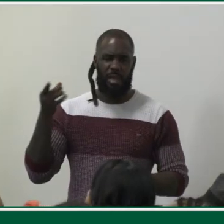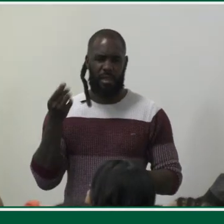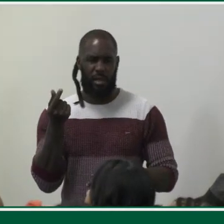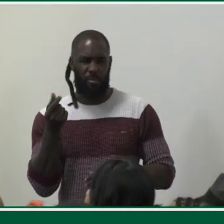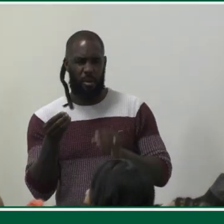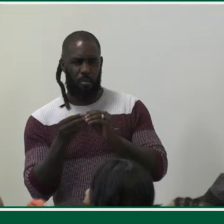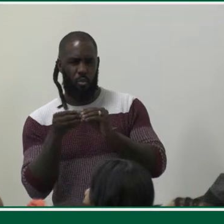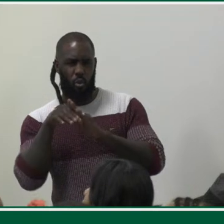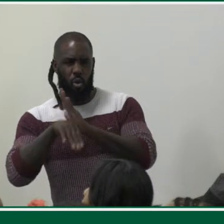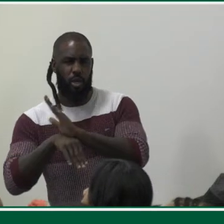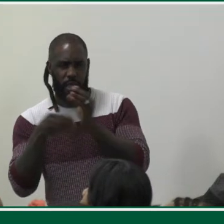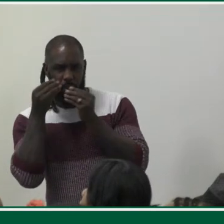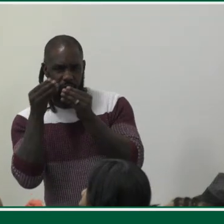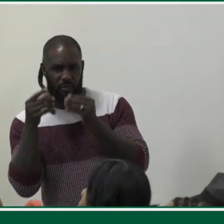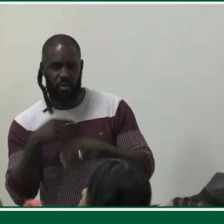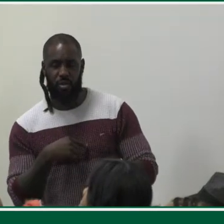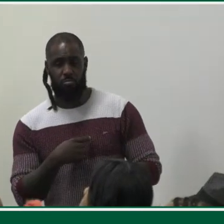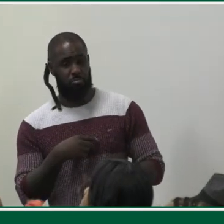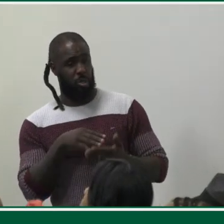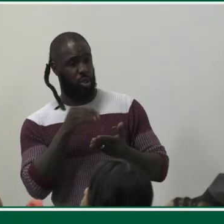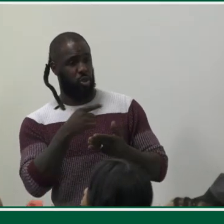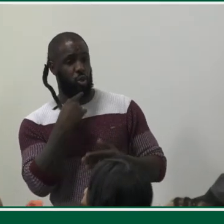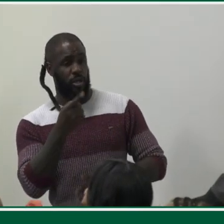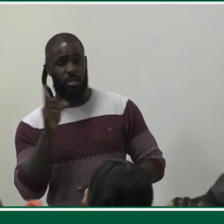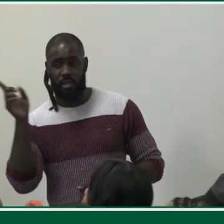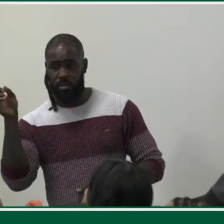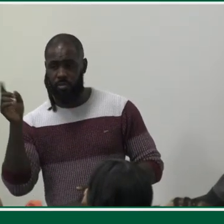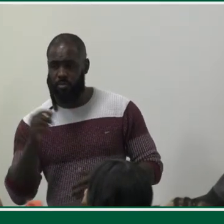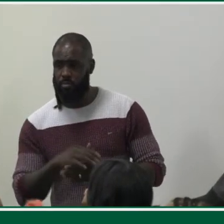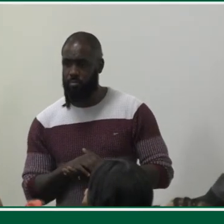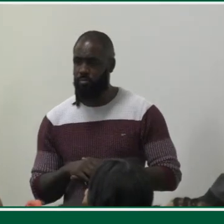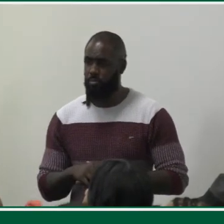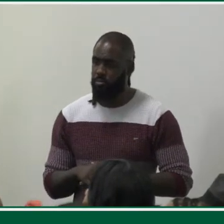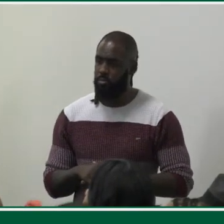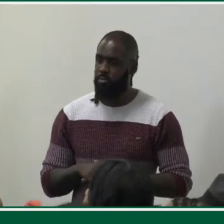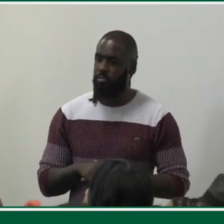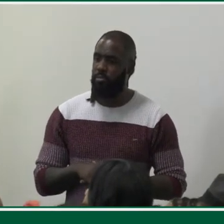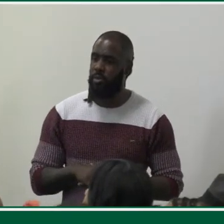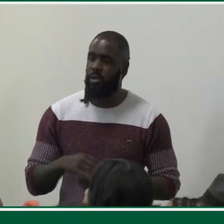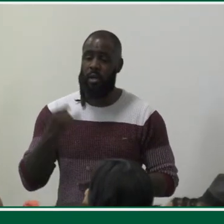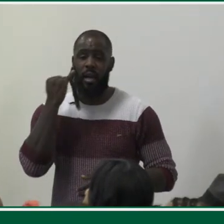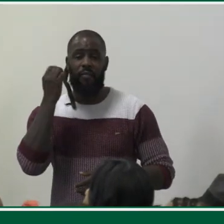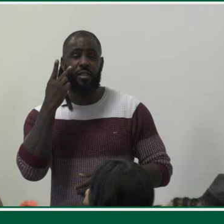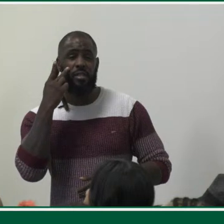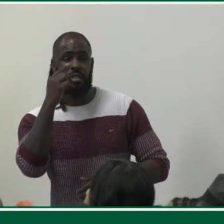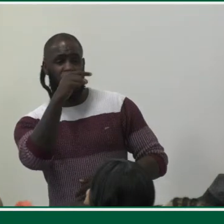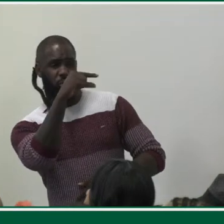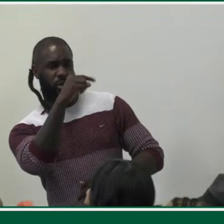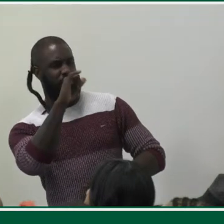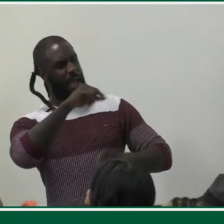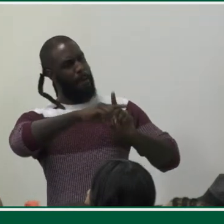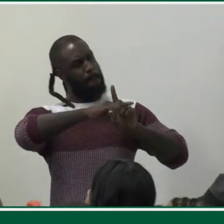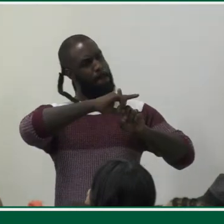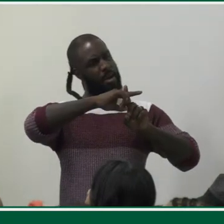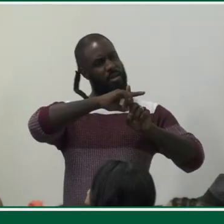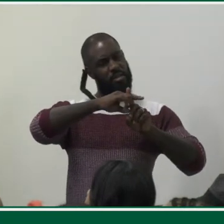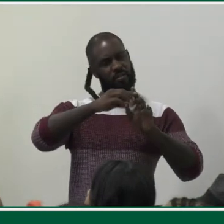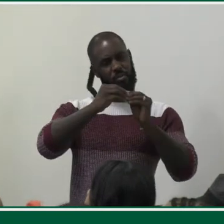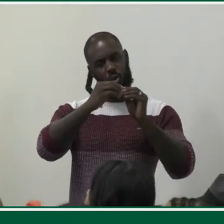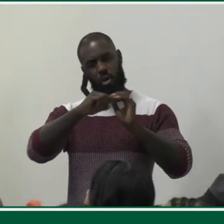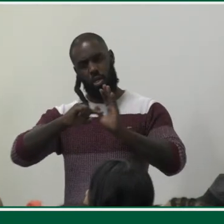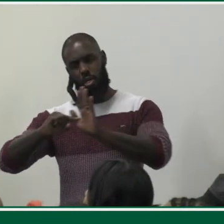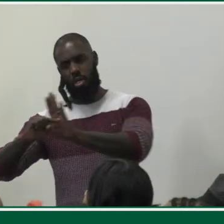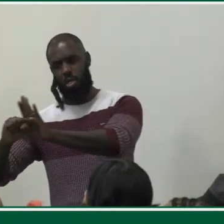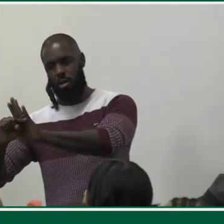Here's some of the things that students said about it. Going from, if it's highlighted in green, it's more positive to more negative responses. You can